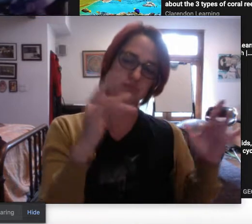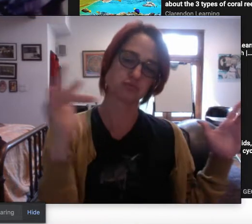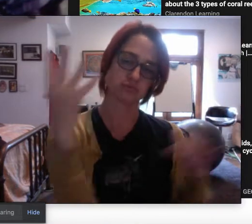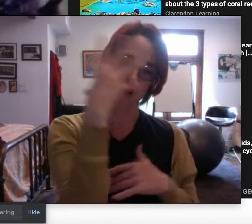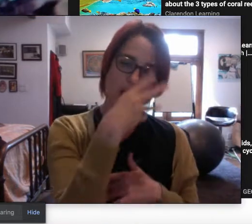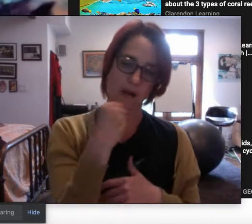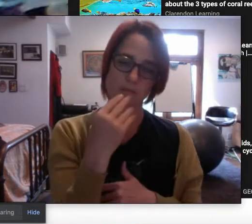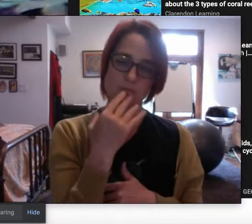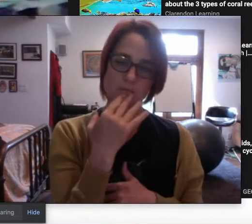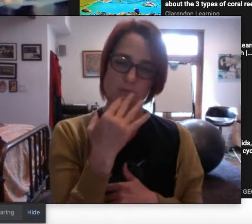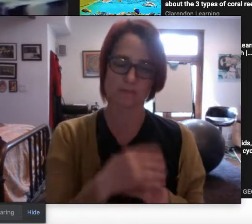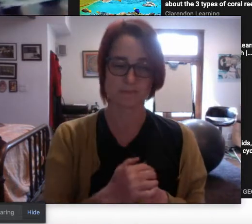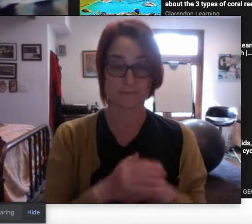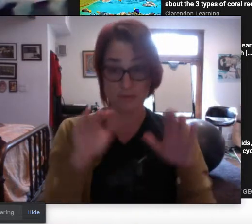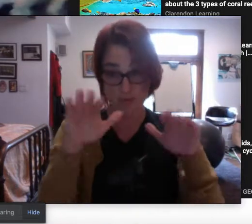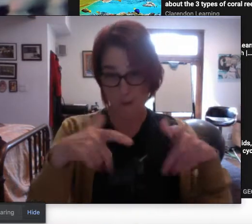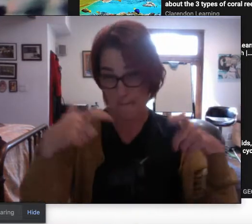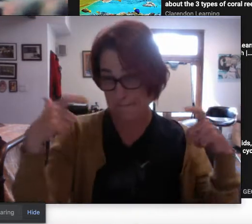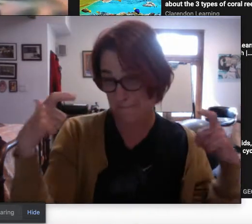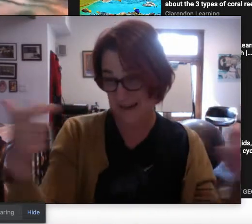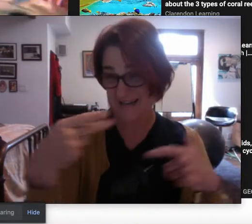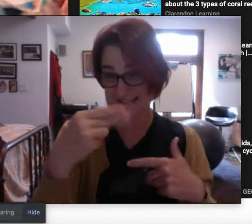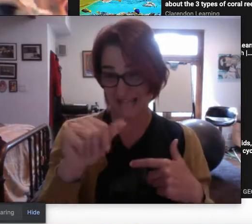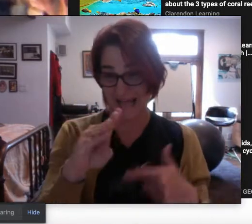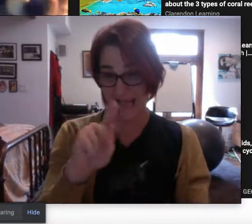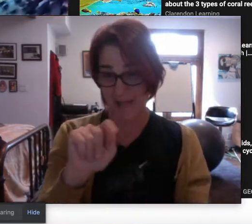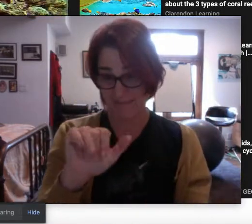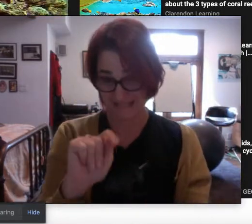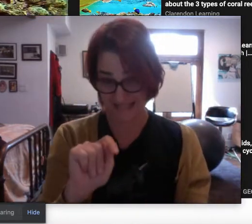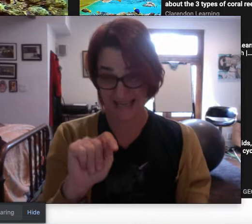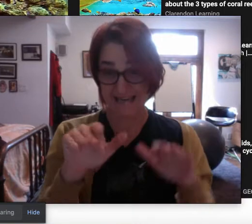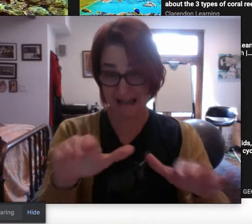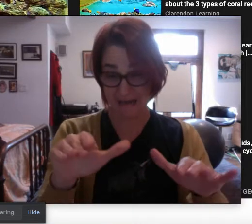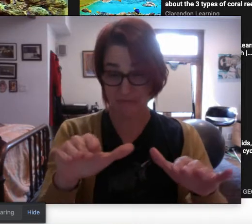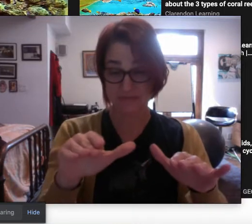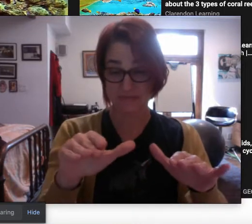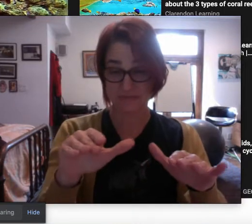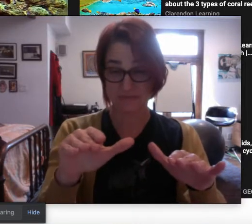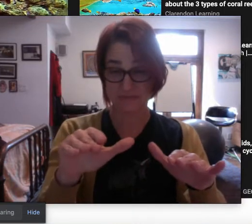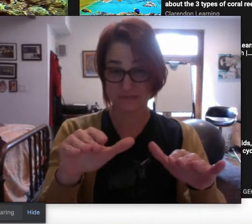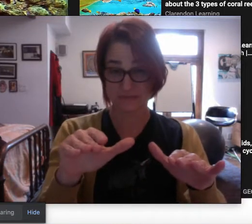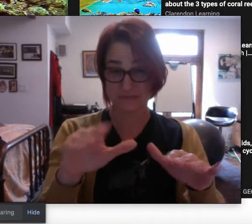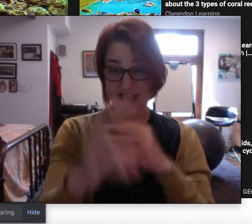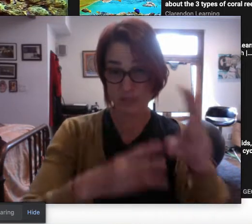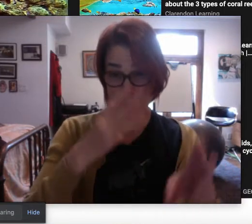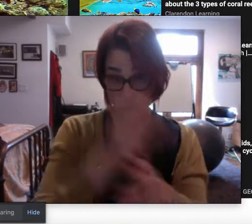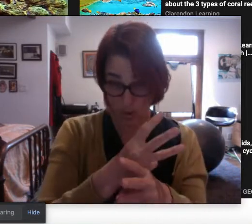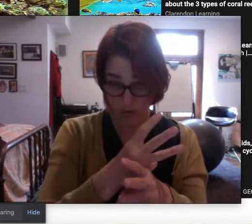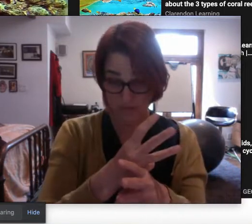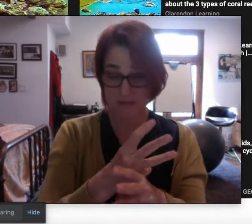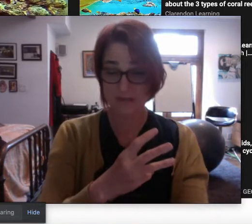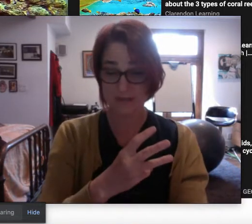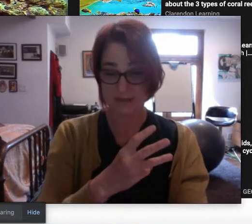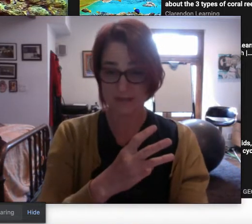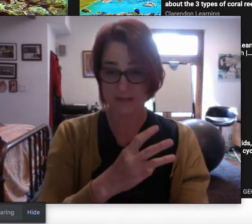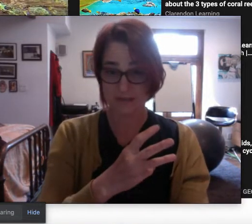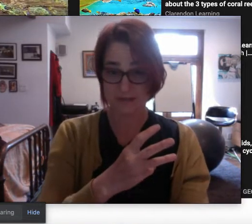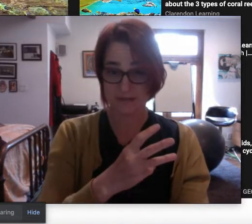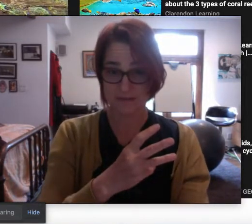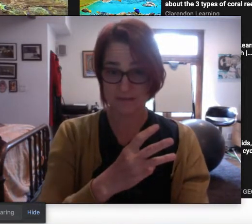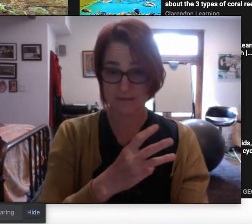the largest habitat for animals in the world. The animals of the ocean either live in the deep open